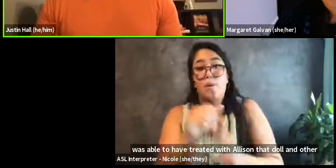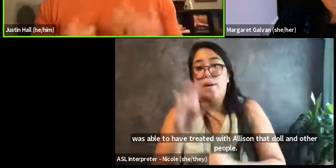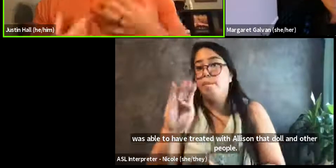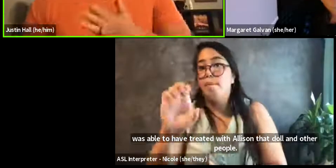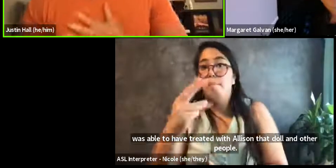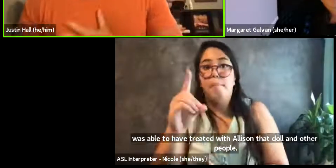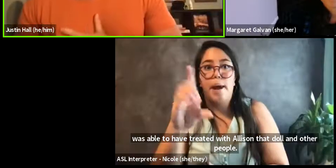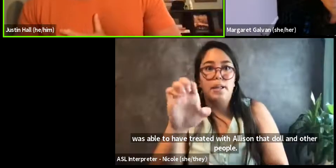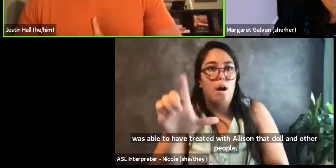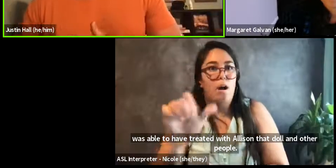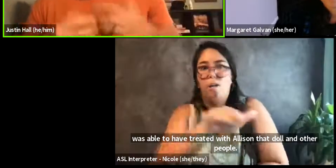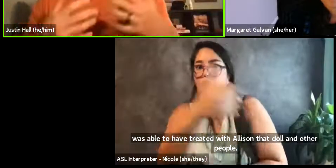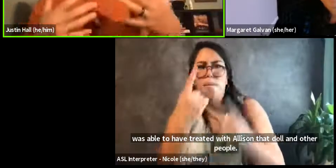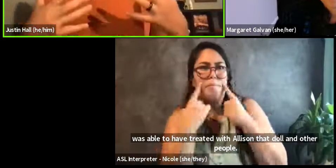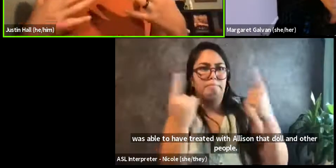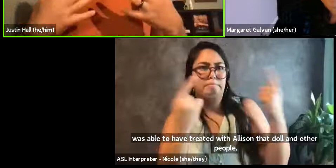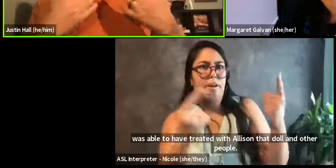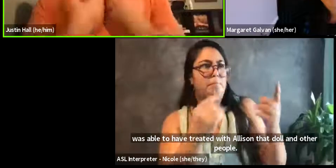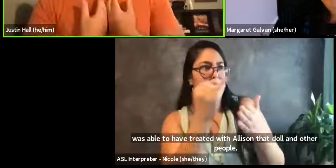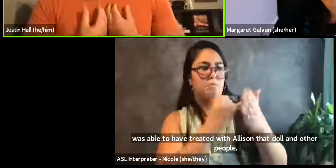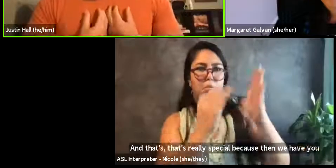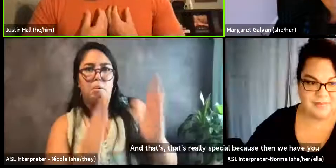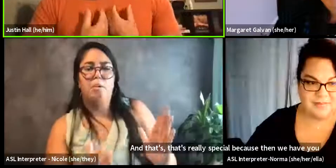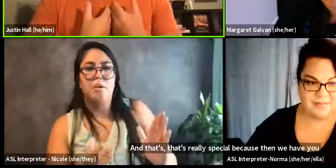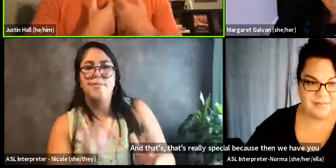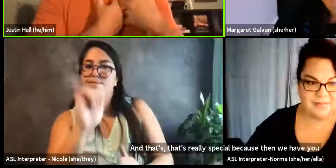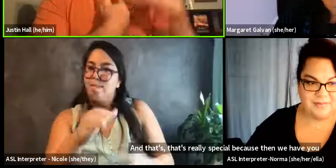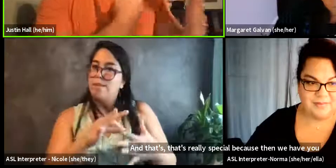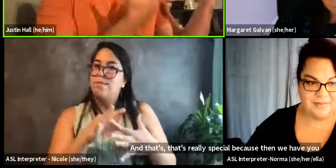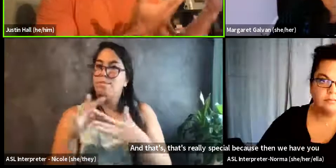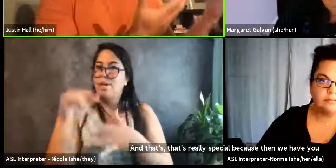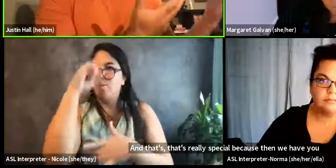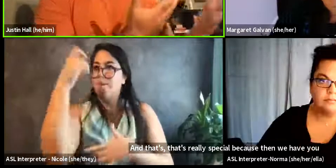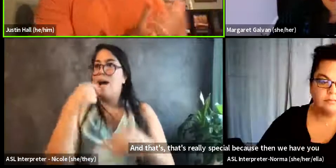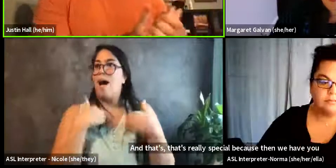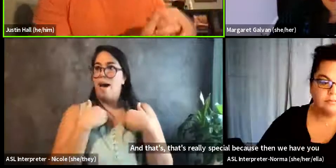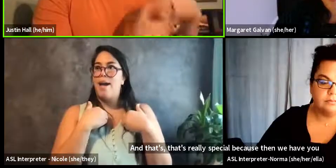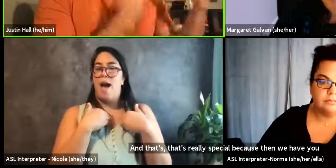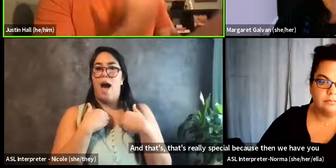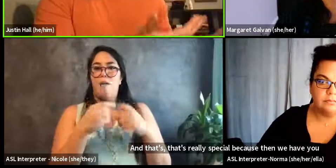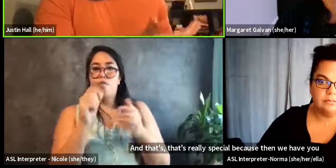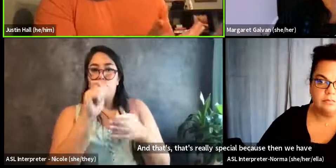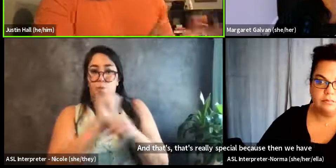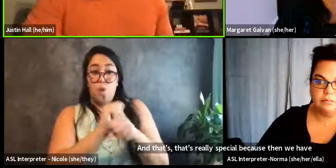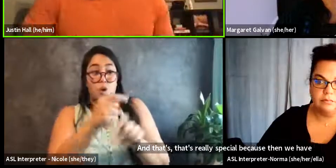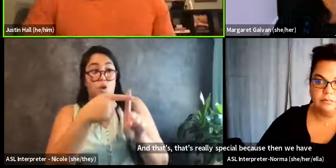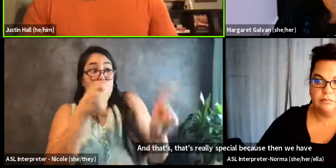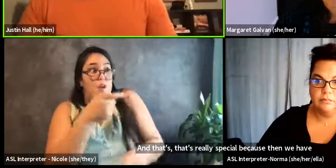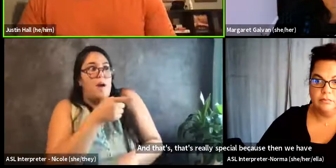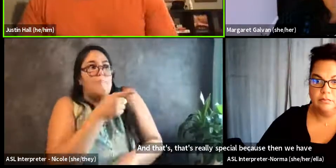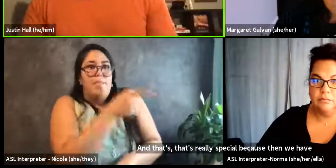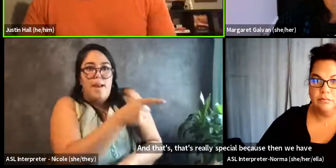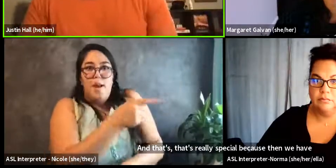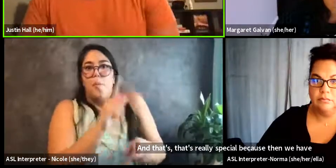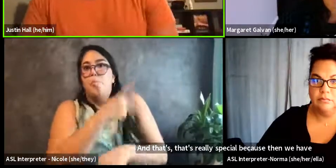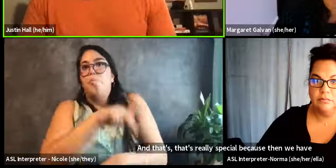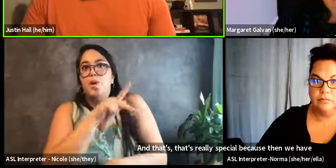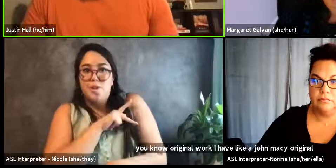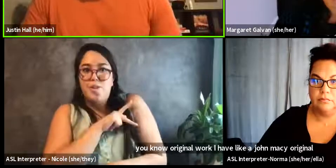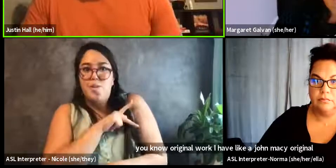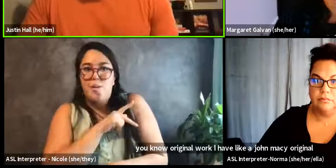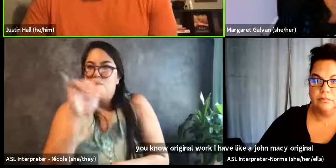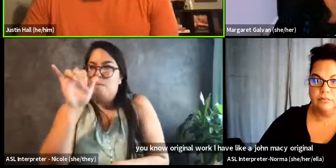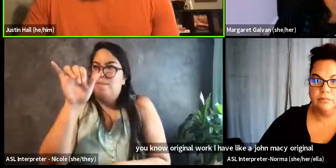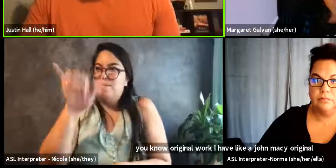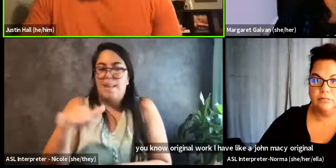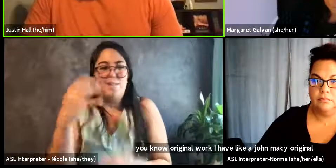that's, that's really special because then we have, you original work. have like a John Macy, original John Macy hanging on my wall. And I mean, it's, that's,